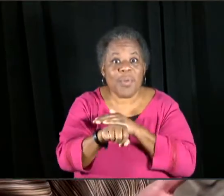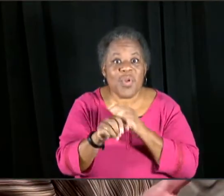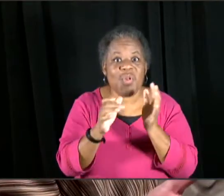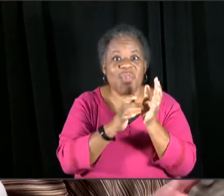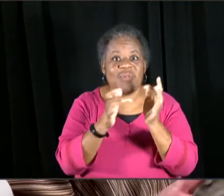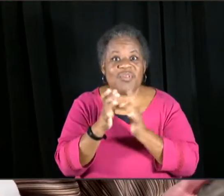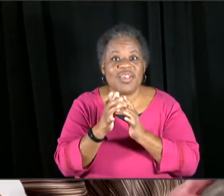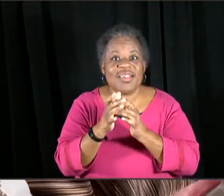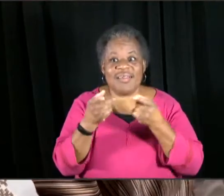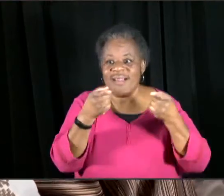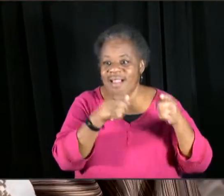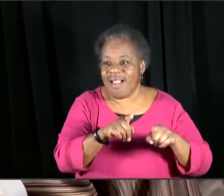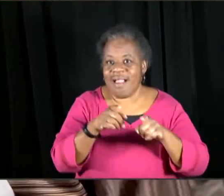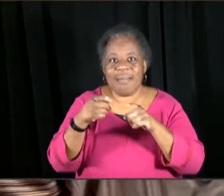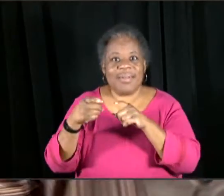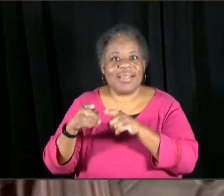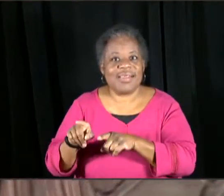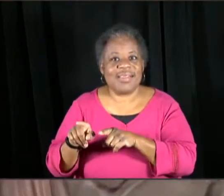about.